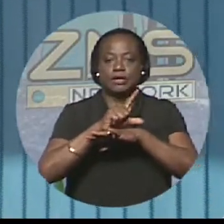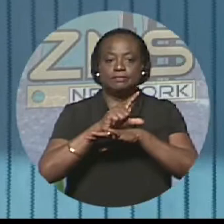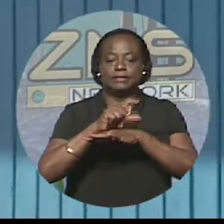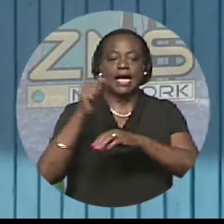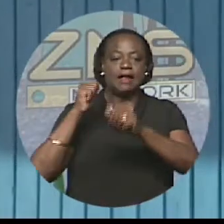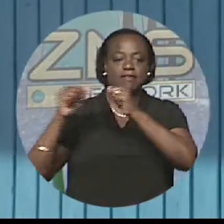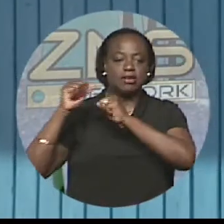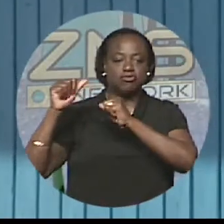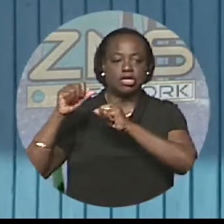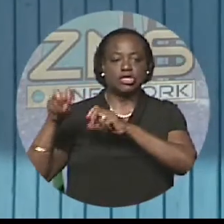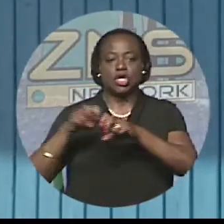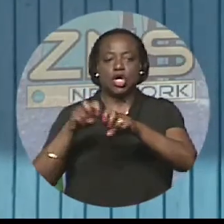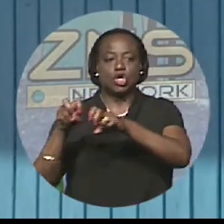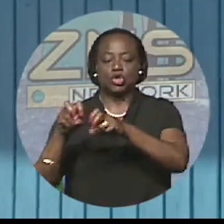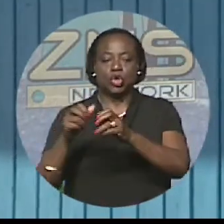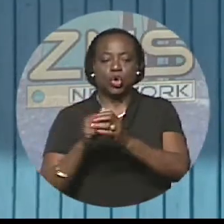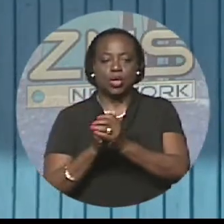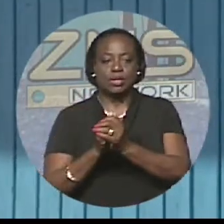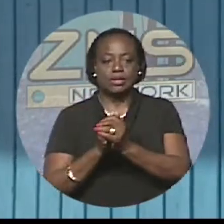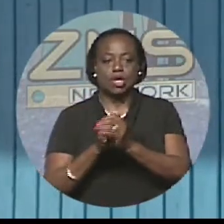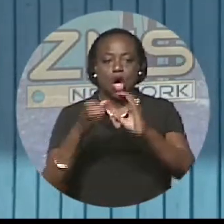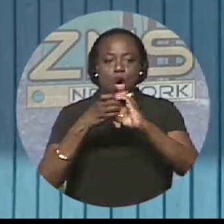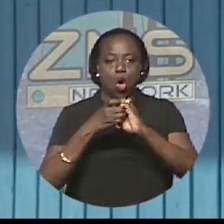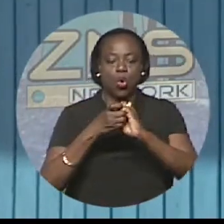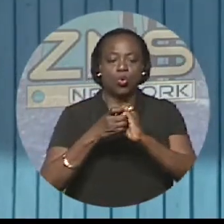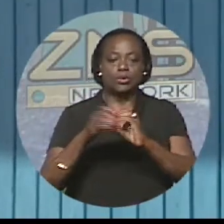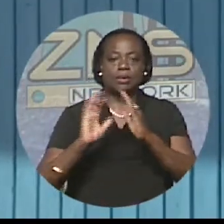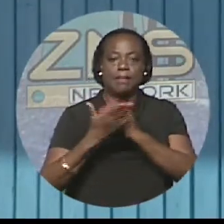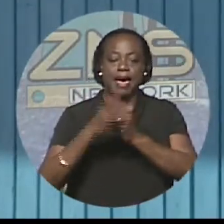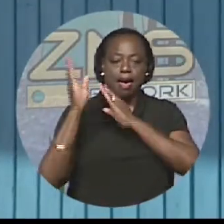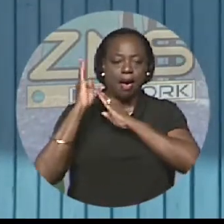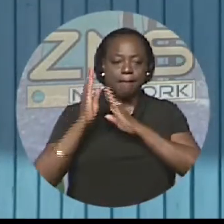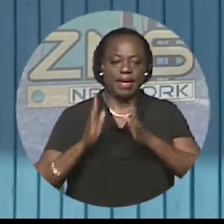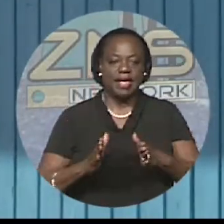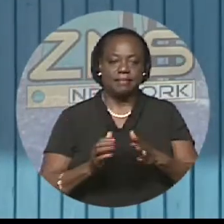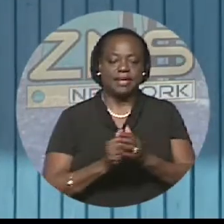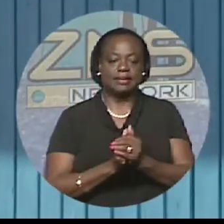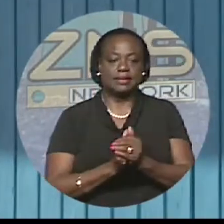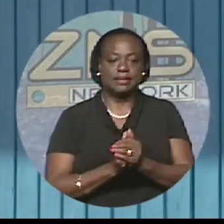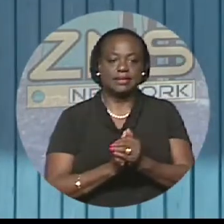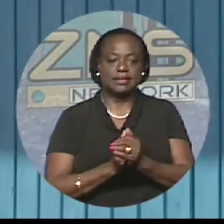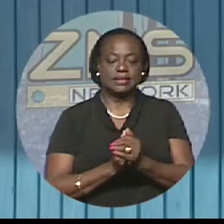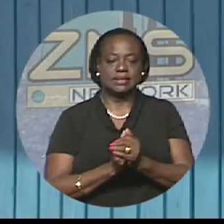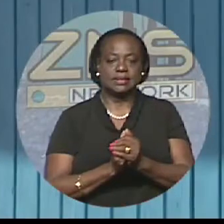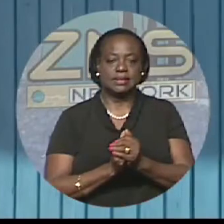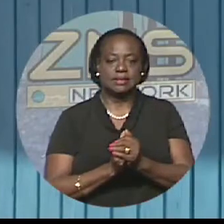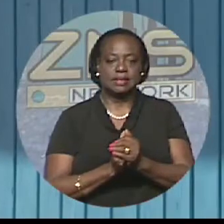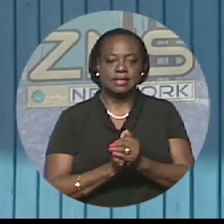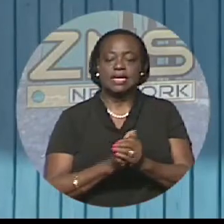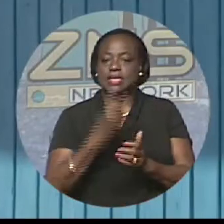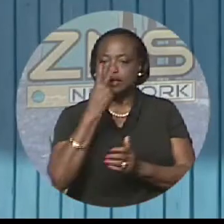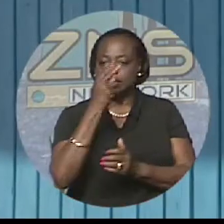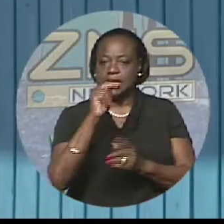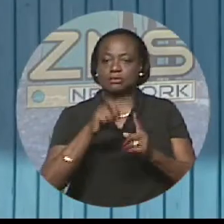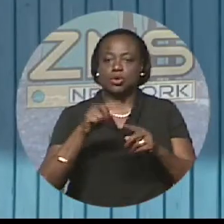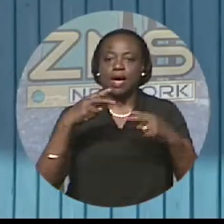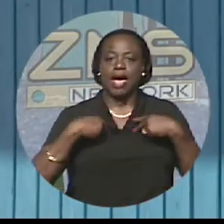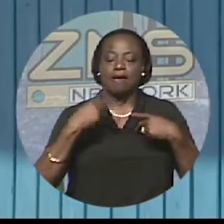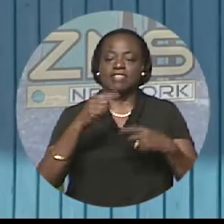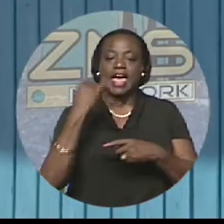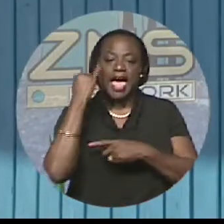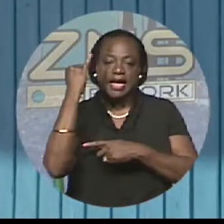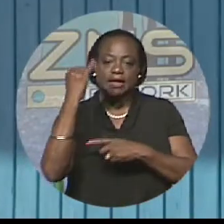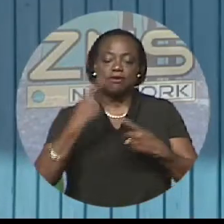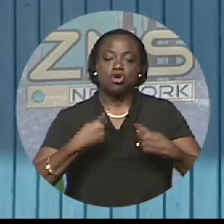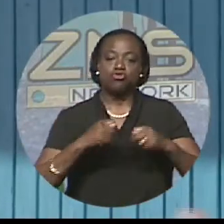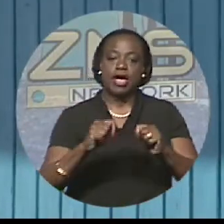by Bahamians, headed by Tony Sands, and he seemed to have the idea of trying